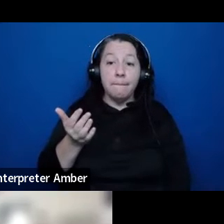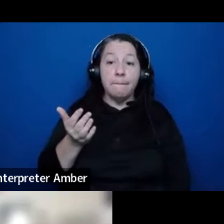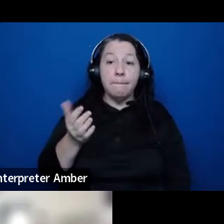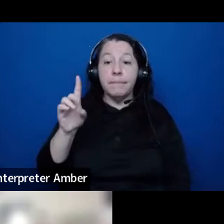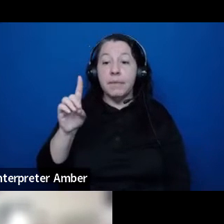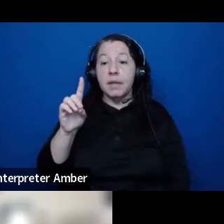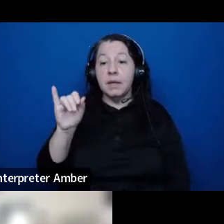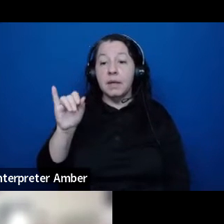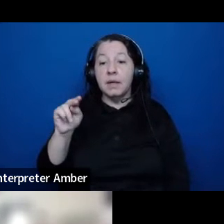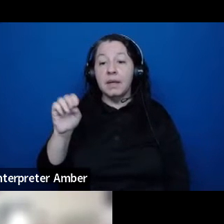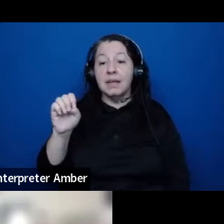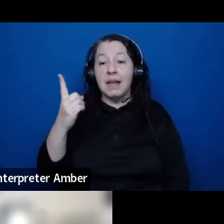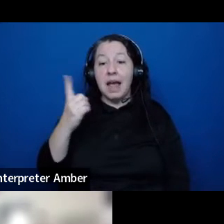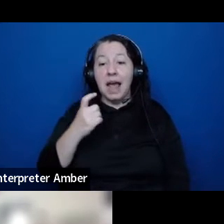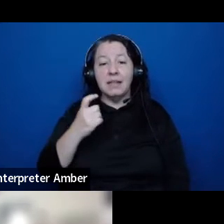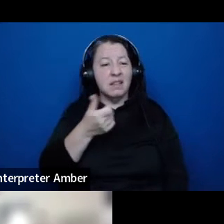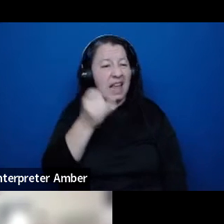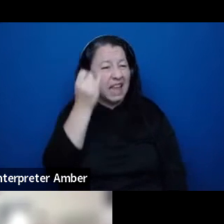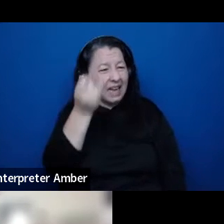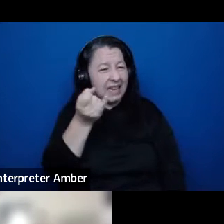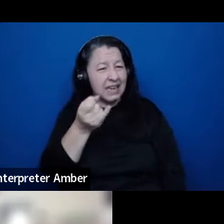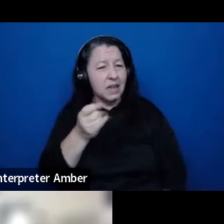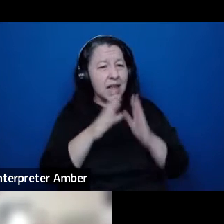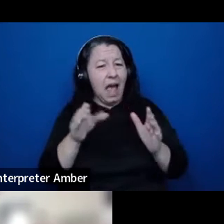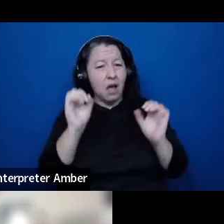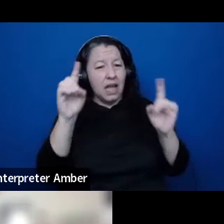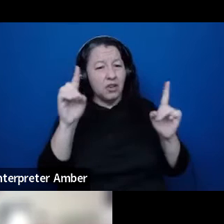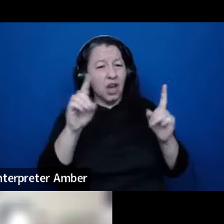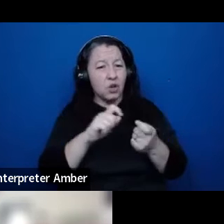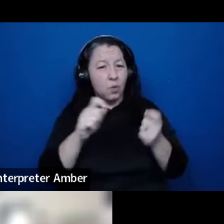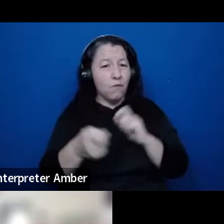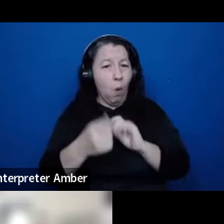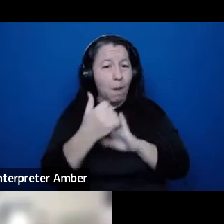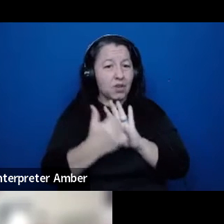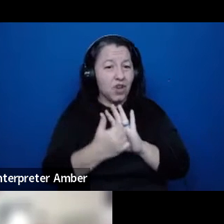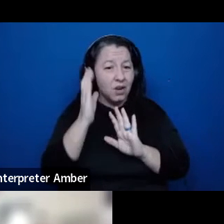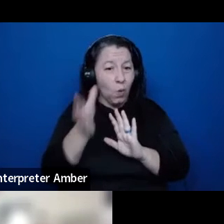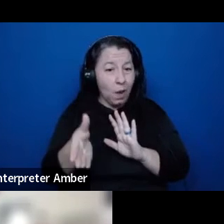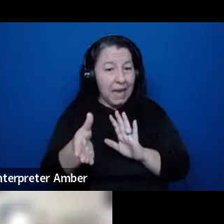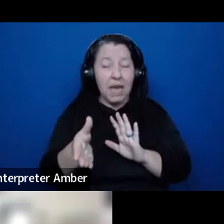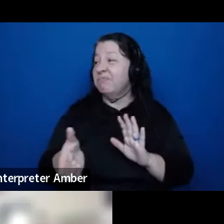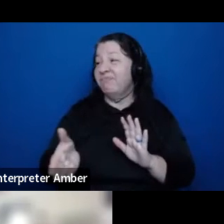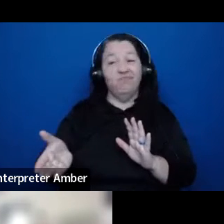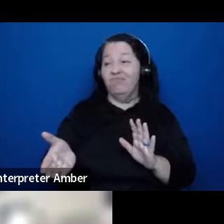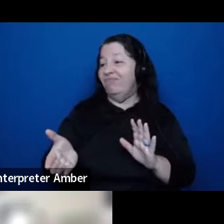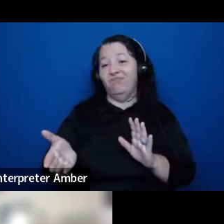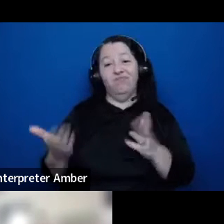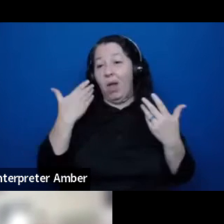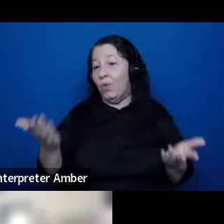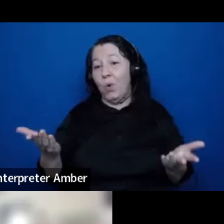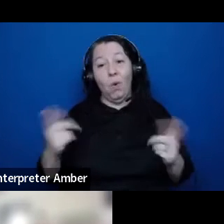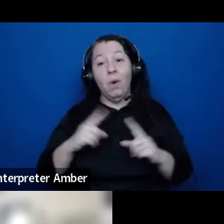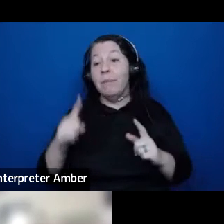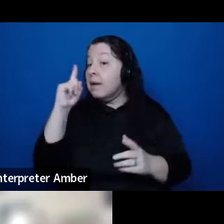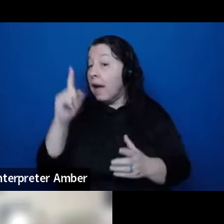Diane asked, any idea what the House education reform agenda will be? I do not know, but I